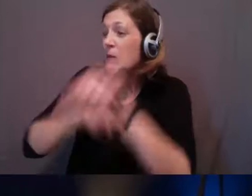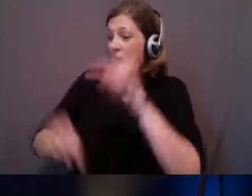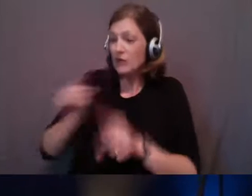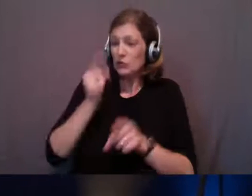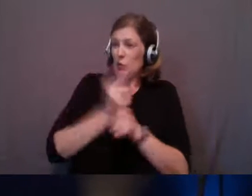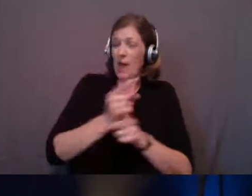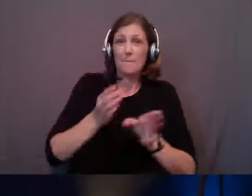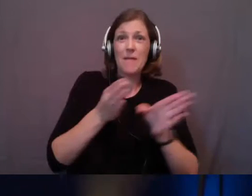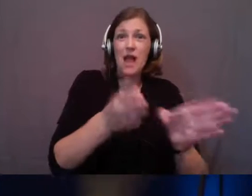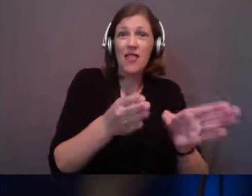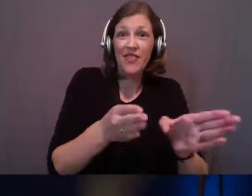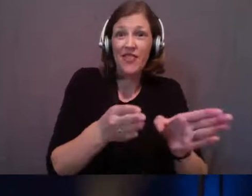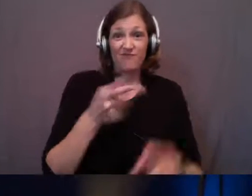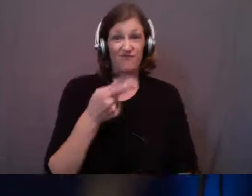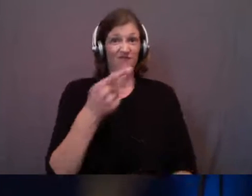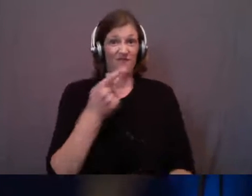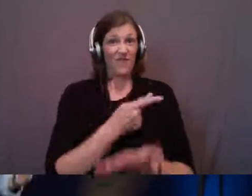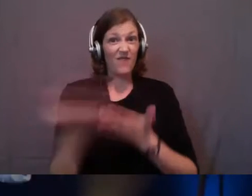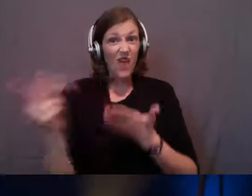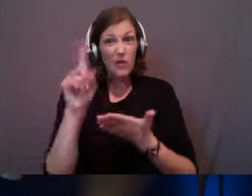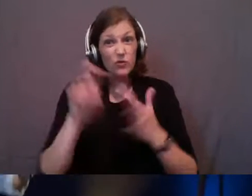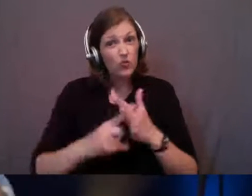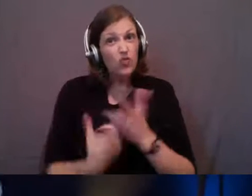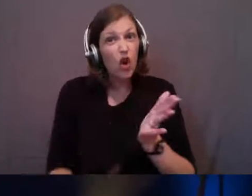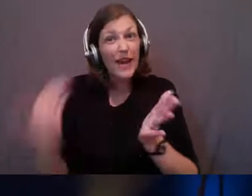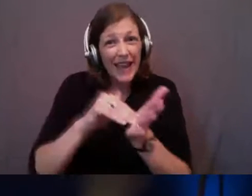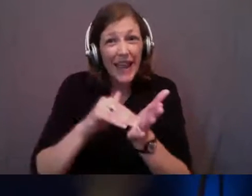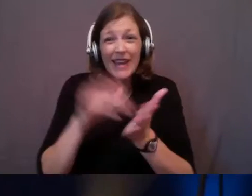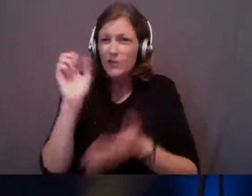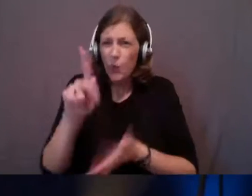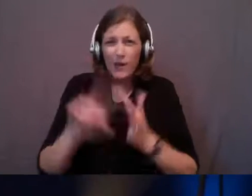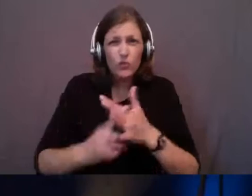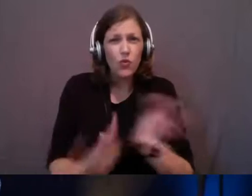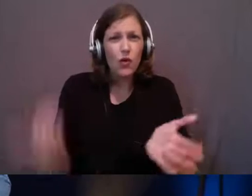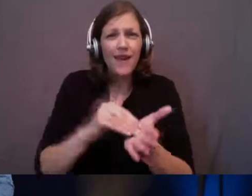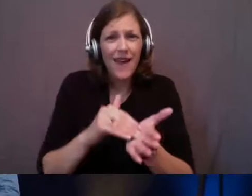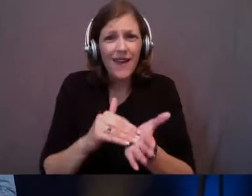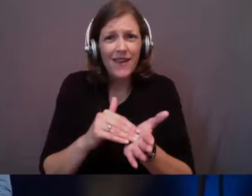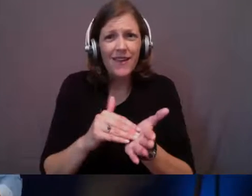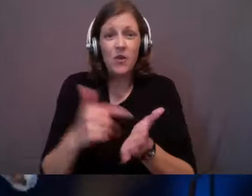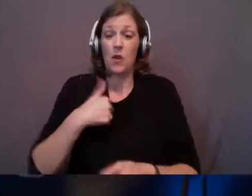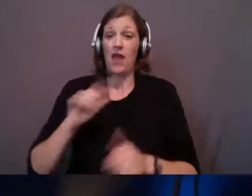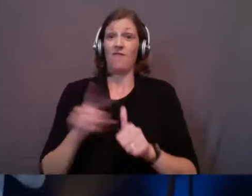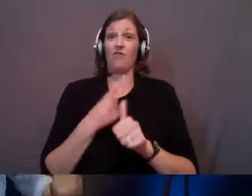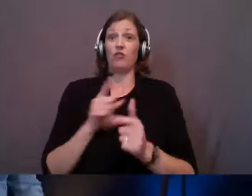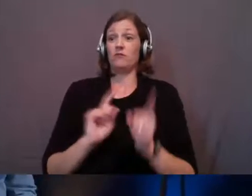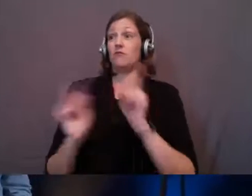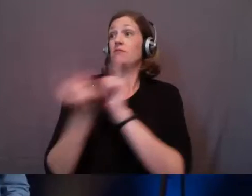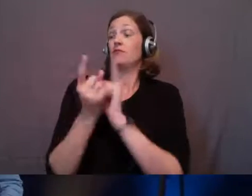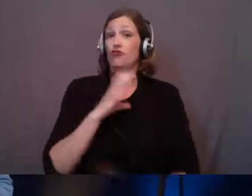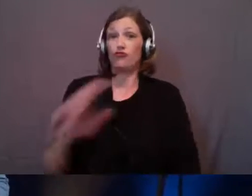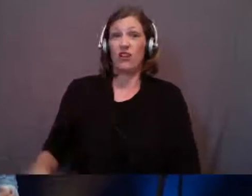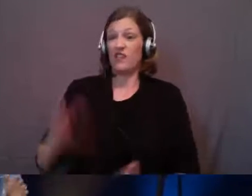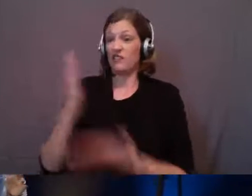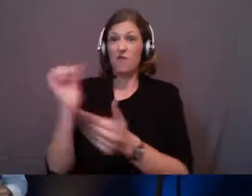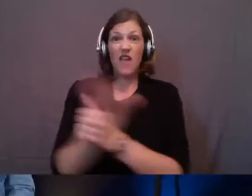When you and I fail, we need to start again. And it's okay to start again. When I first came to Christ, I stopped everything cold